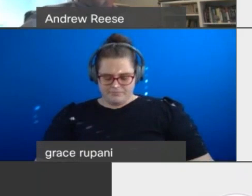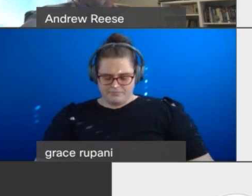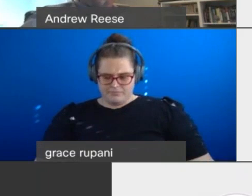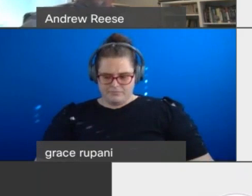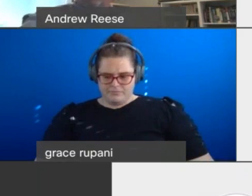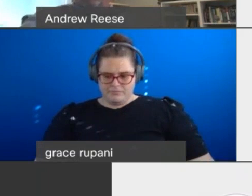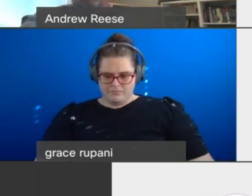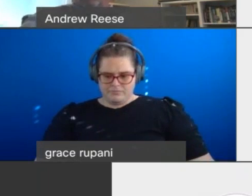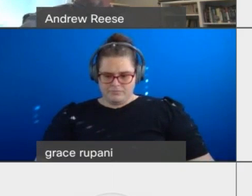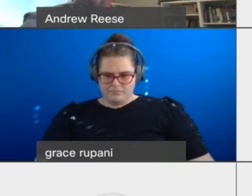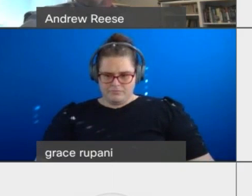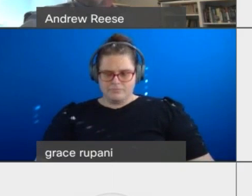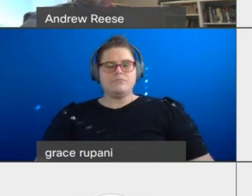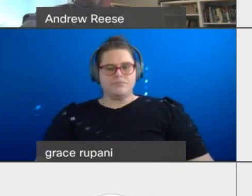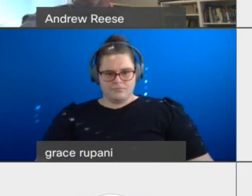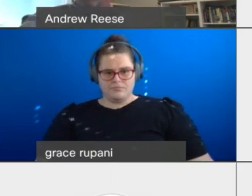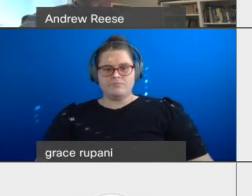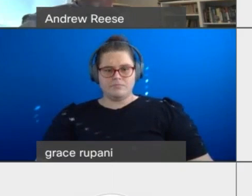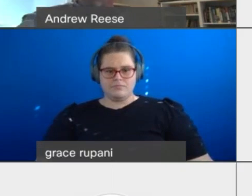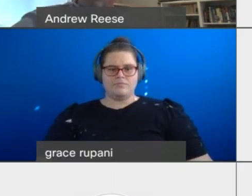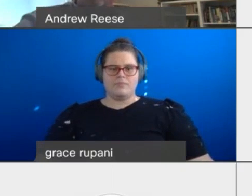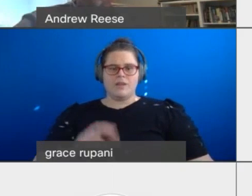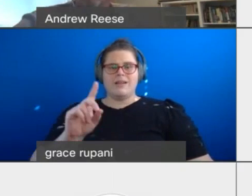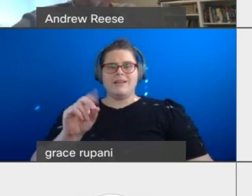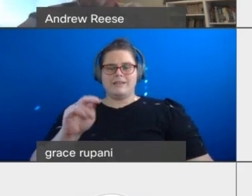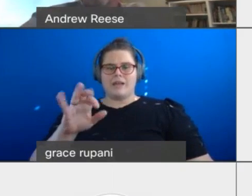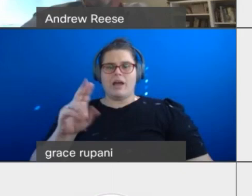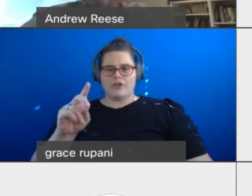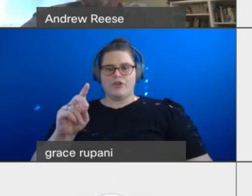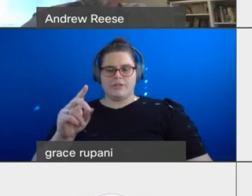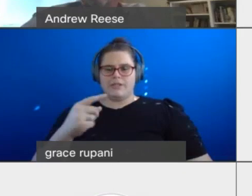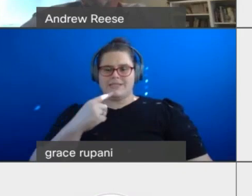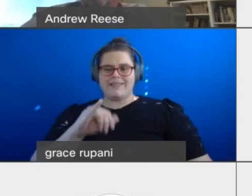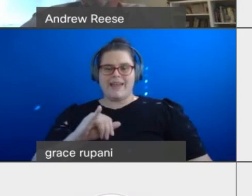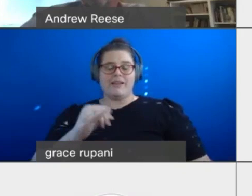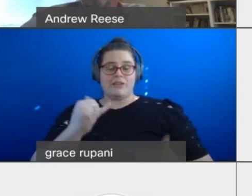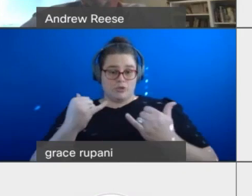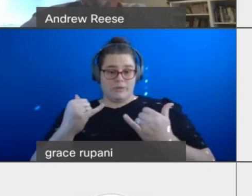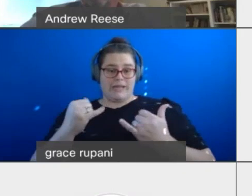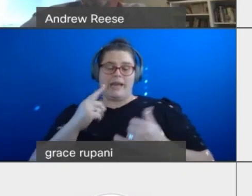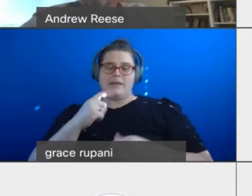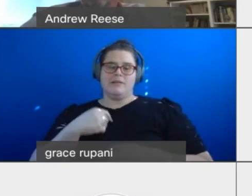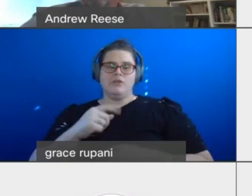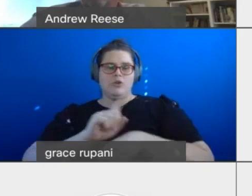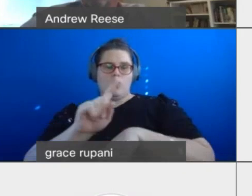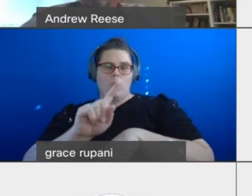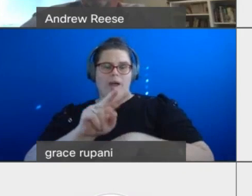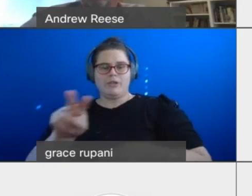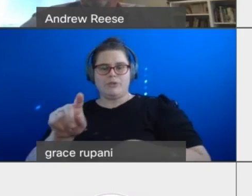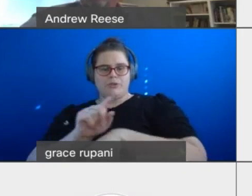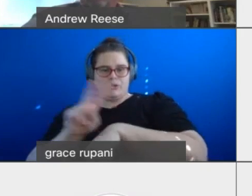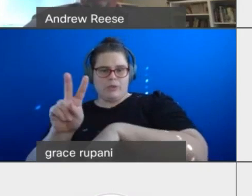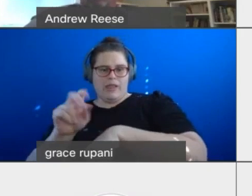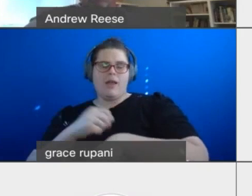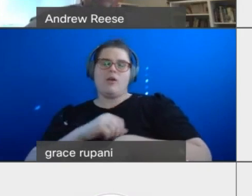Yes, and as someone confirmed, visit capture is today 1 to 2 o'clock. And also there